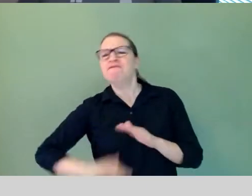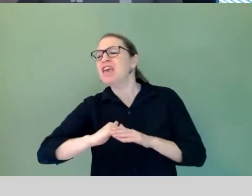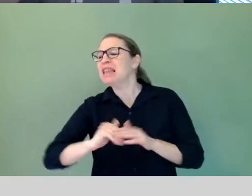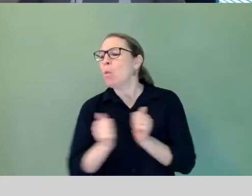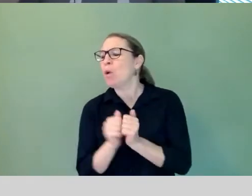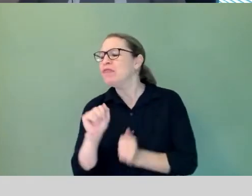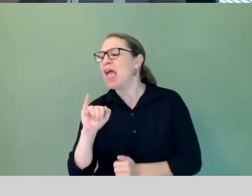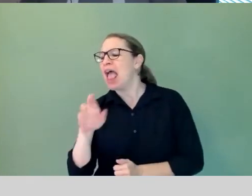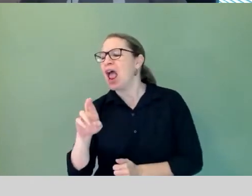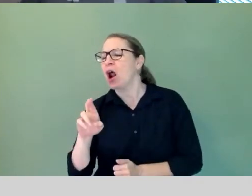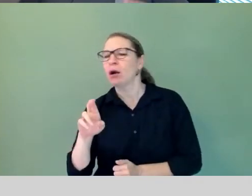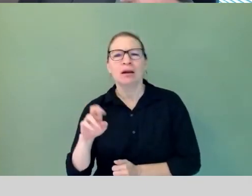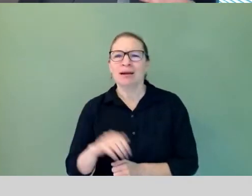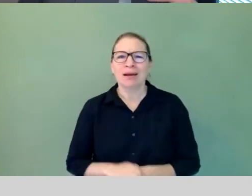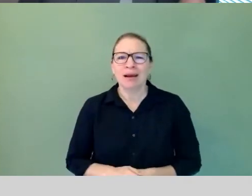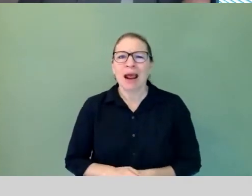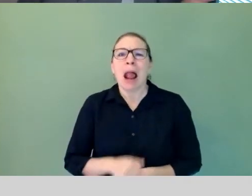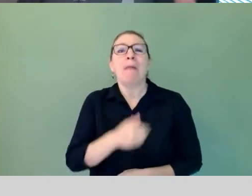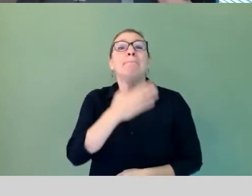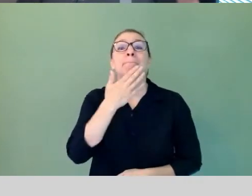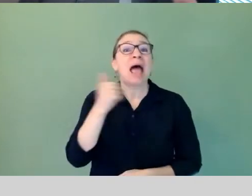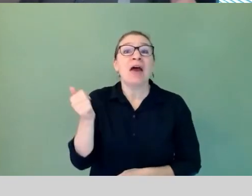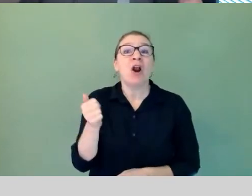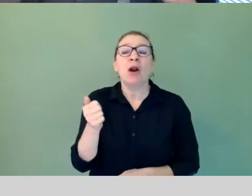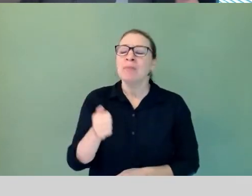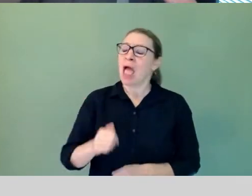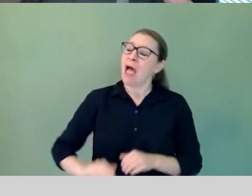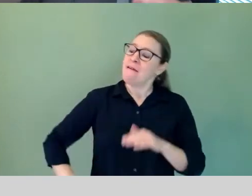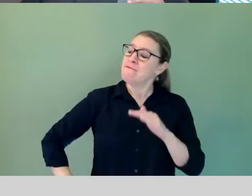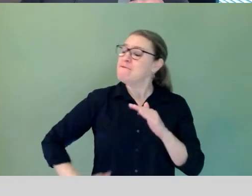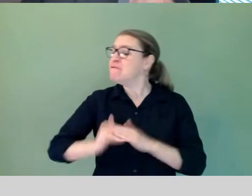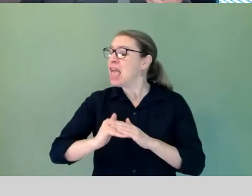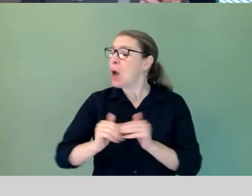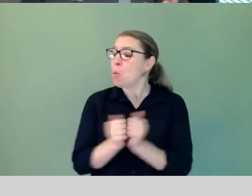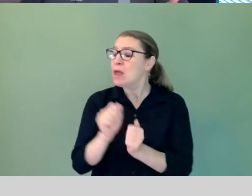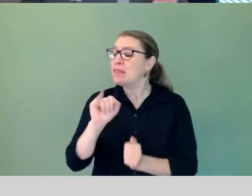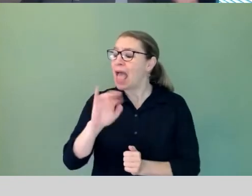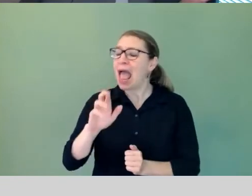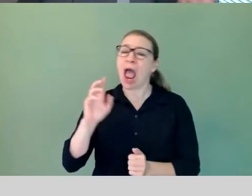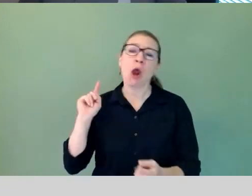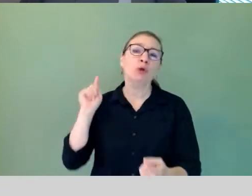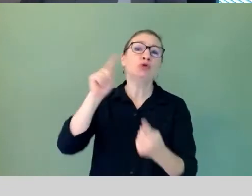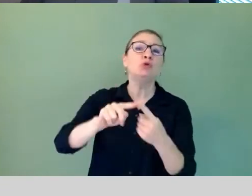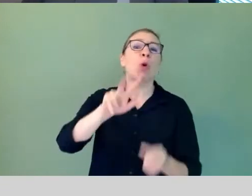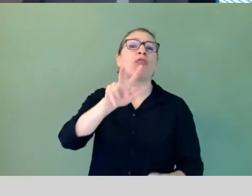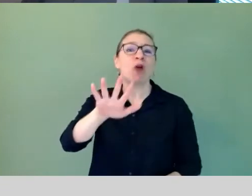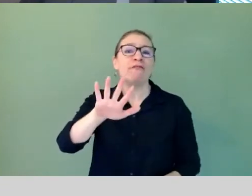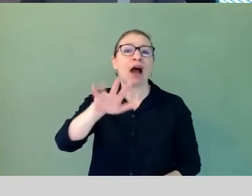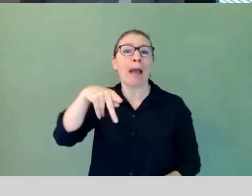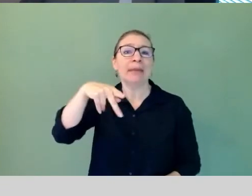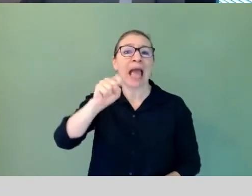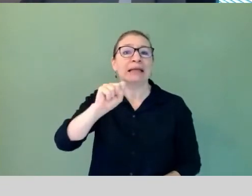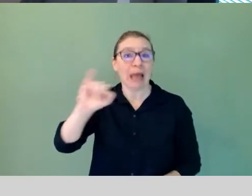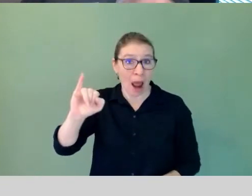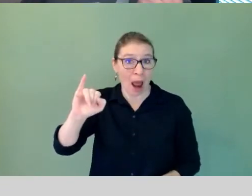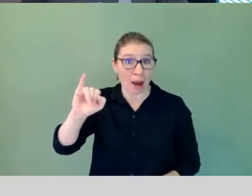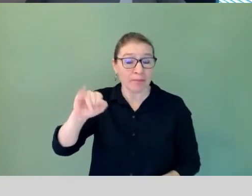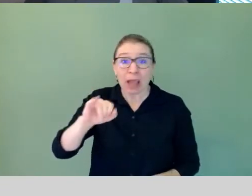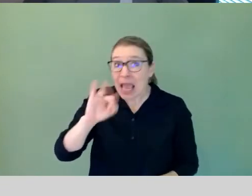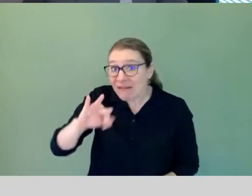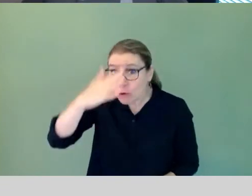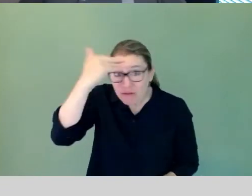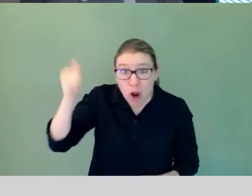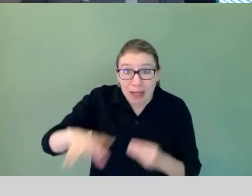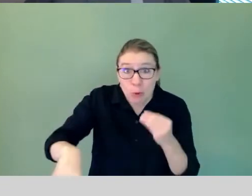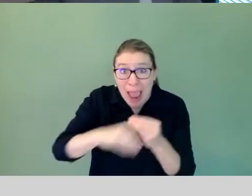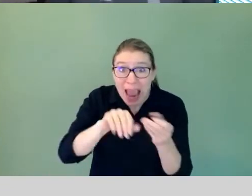pounds per square inch, or PSI. That little bit of exclusion at the end, if you left that off, someone could potentially overfill the tire, cause it to